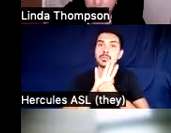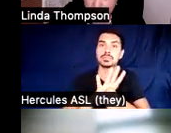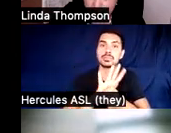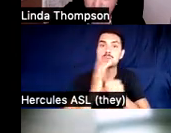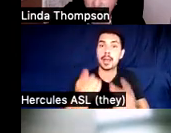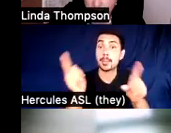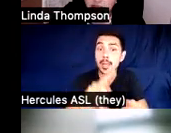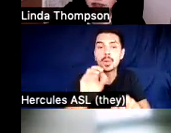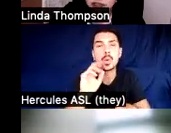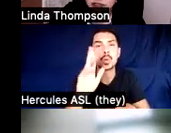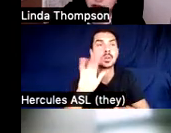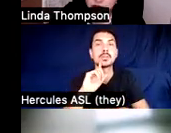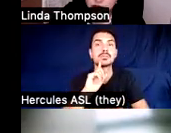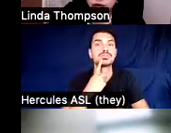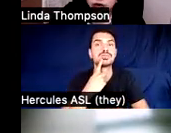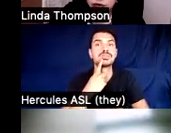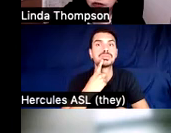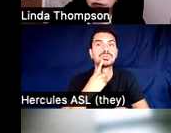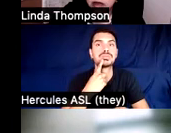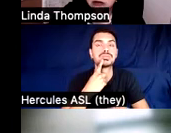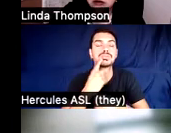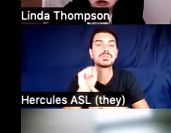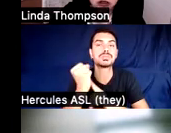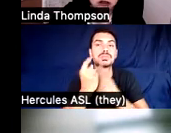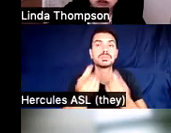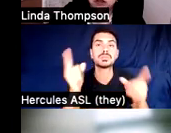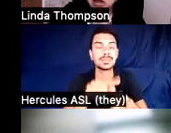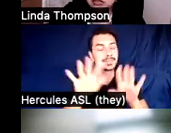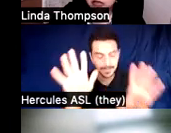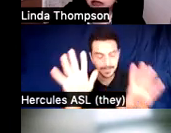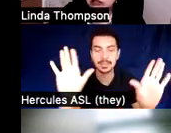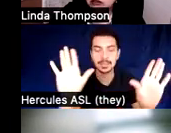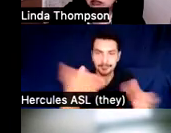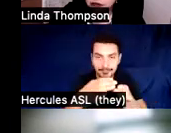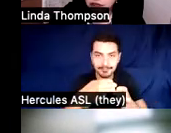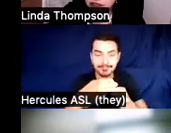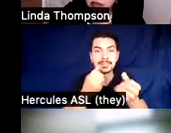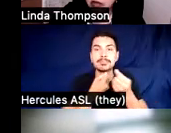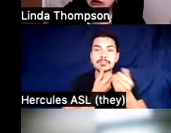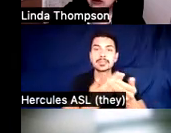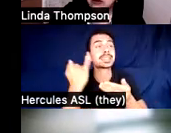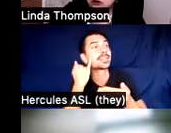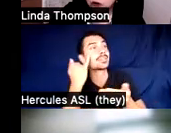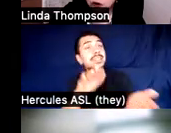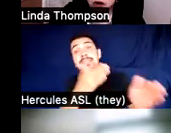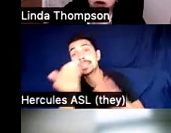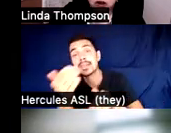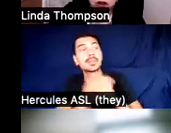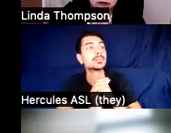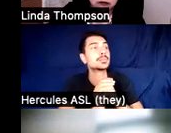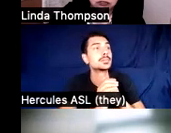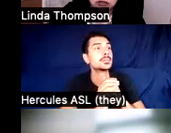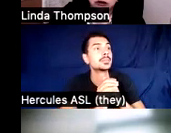to exhale and it's safe for you to do that. If you've had a death, a suicide,